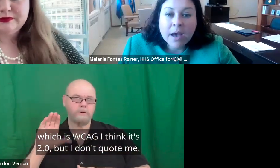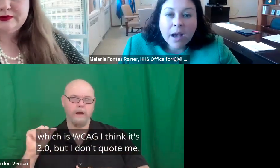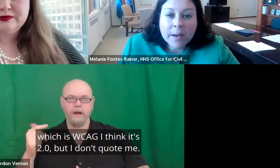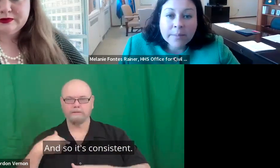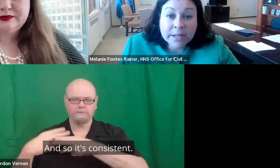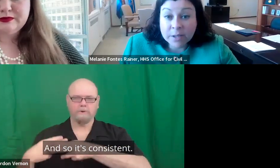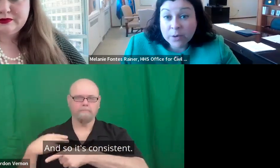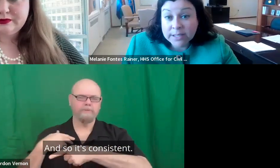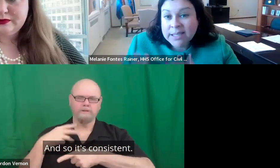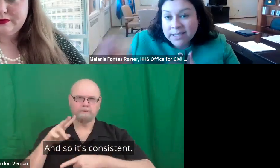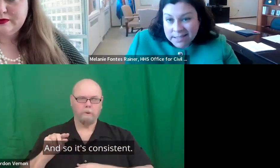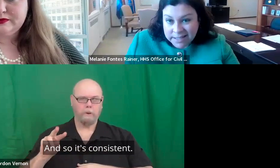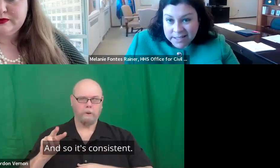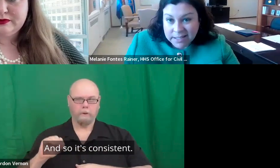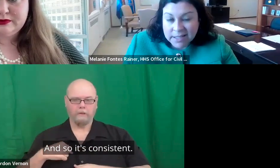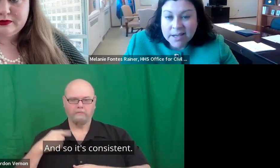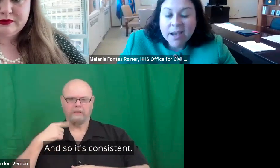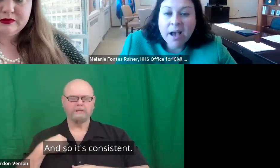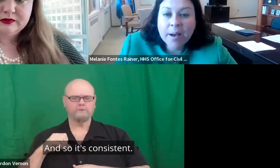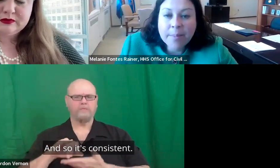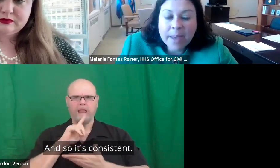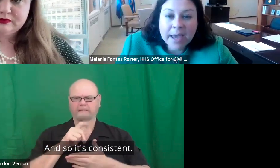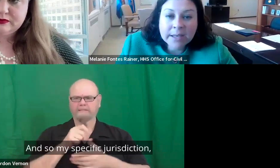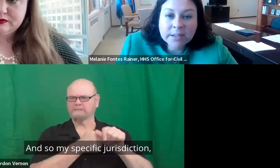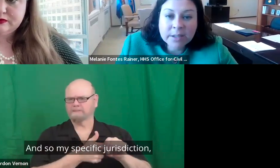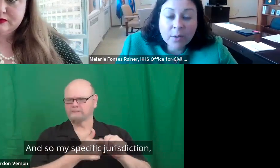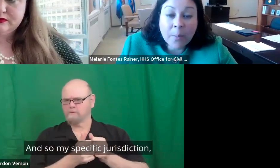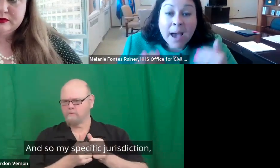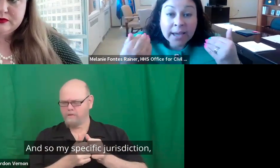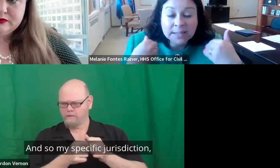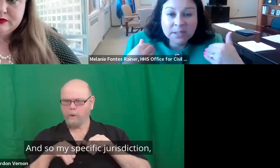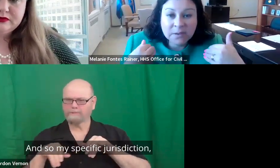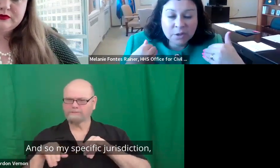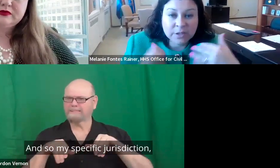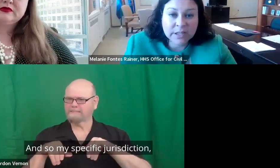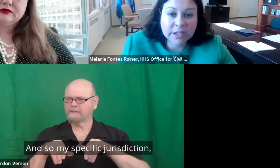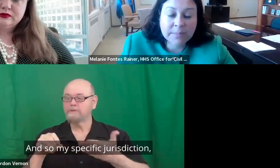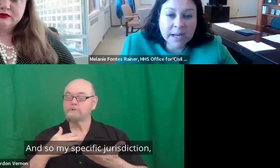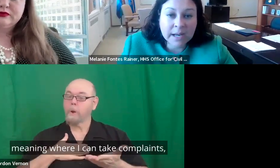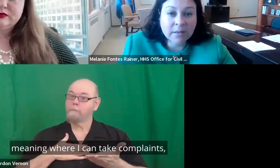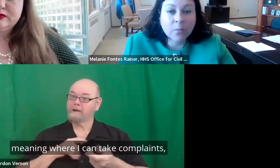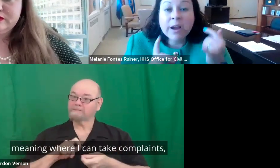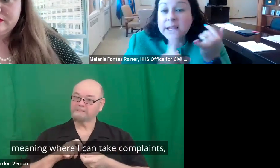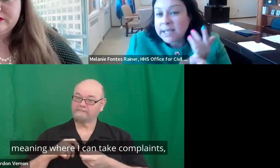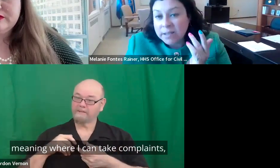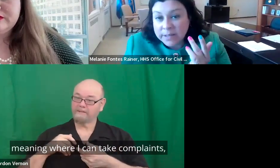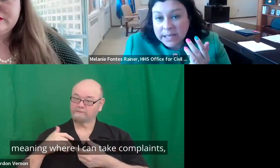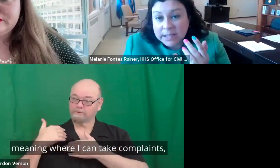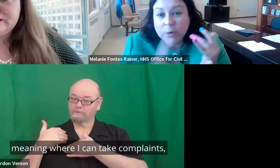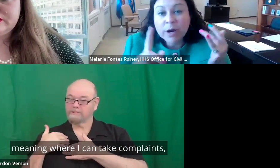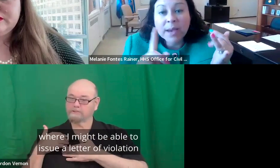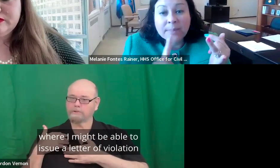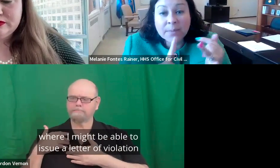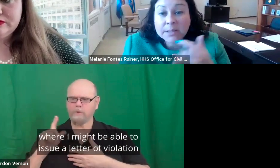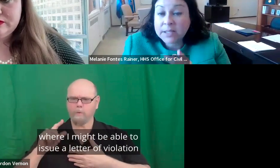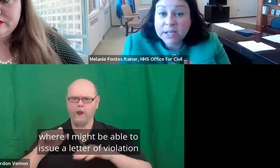me. And so it's consistent. And so my specific jurisdiction, meaning where I can take